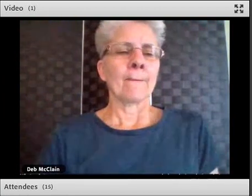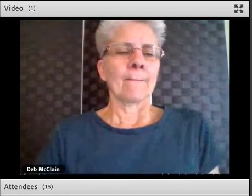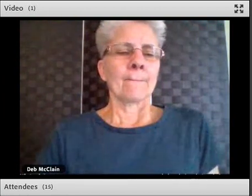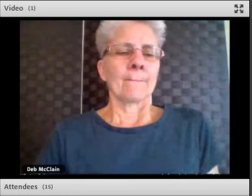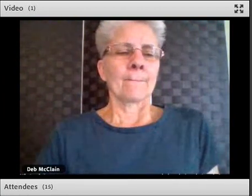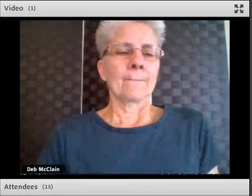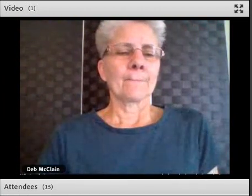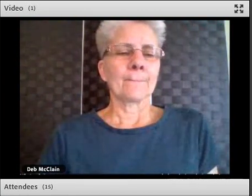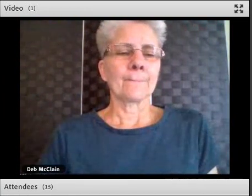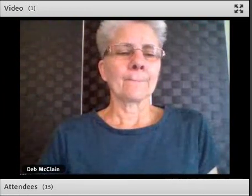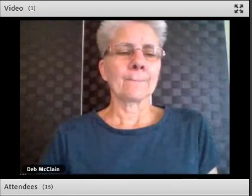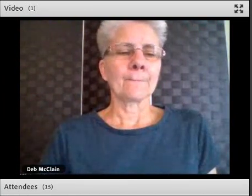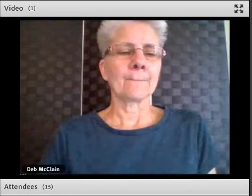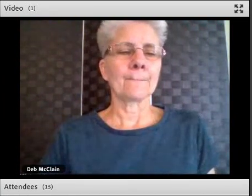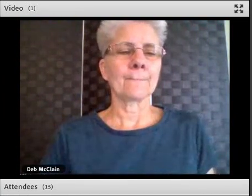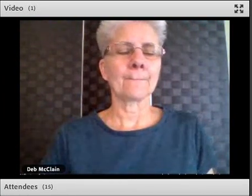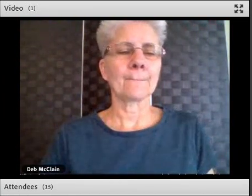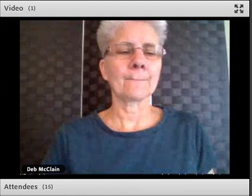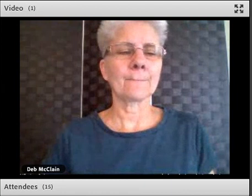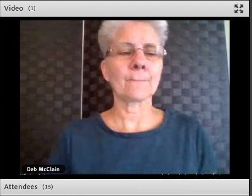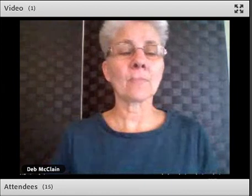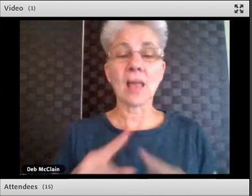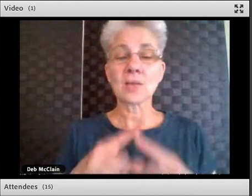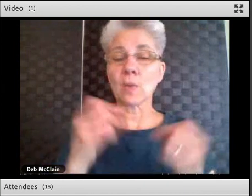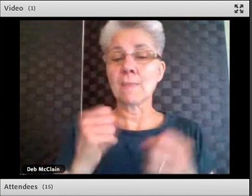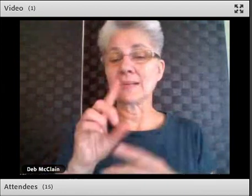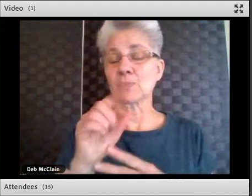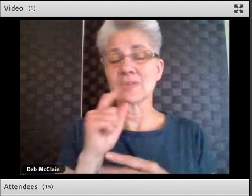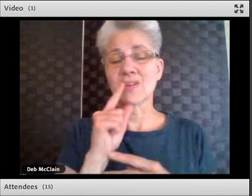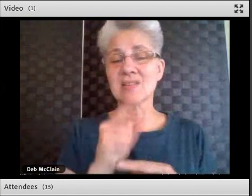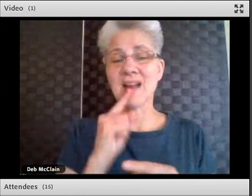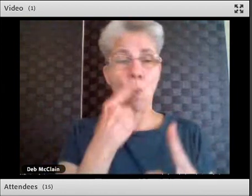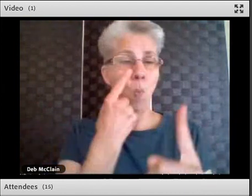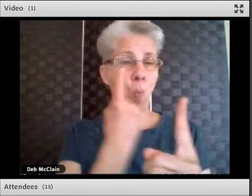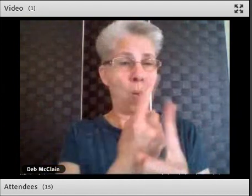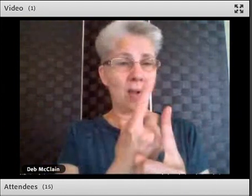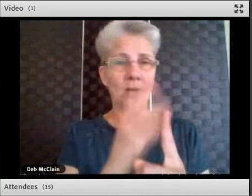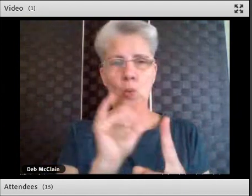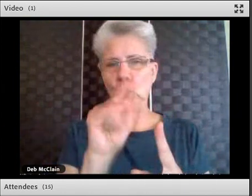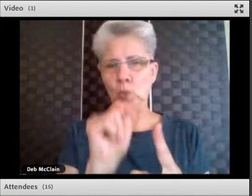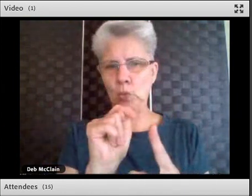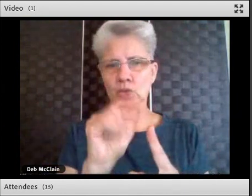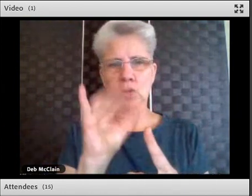And as with many disabilities, there is no single root cause of epilepsy.